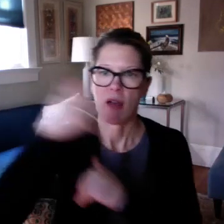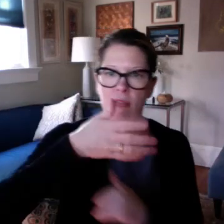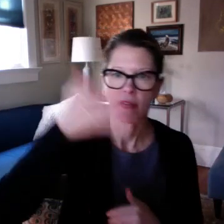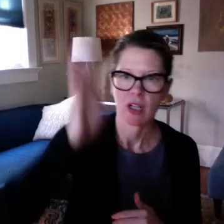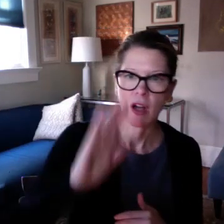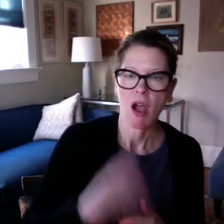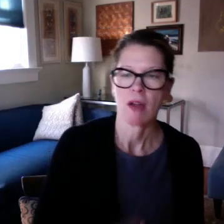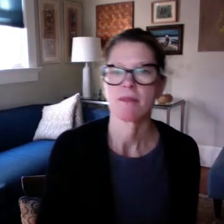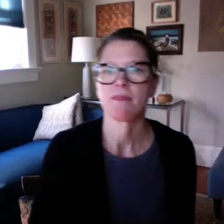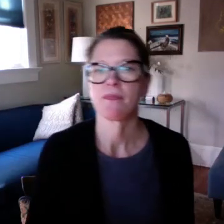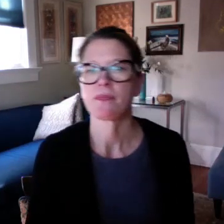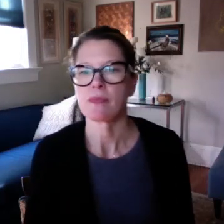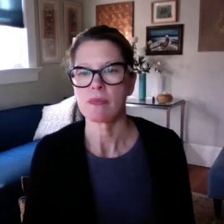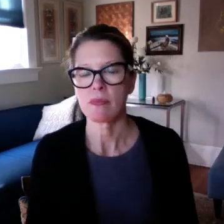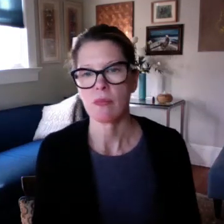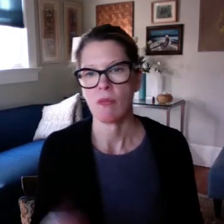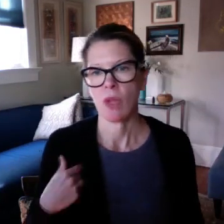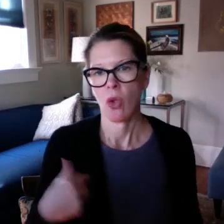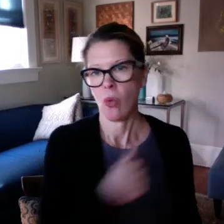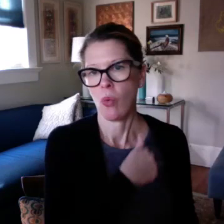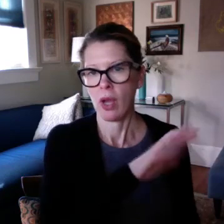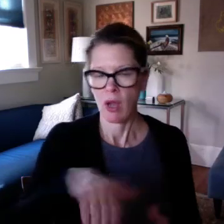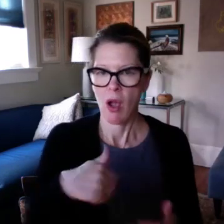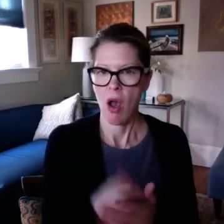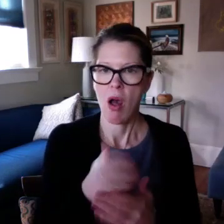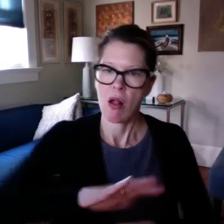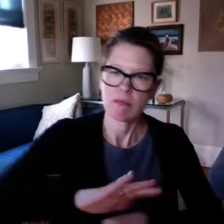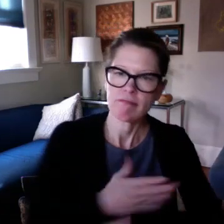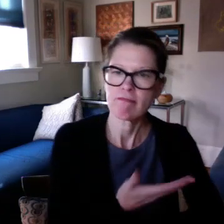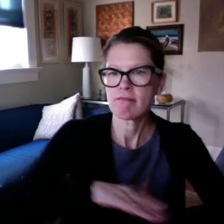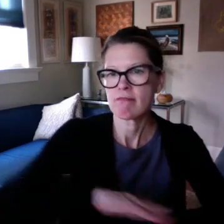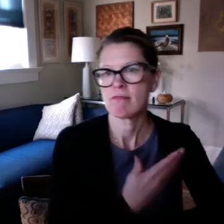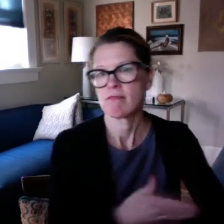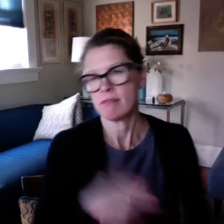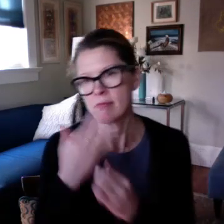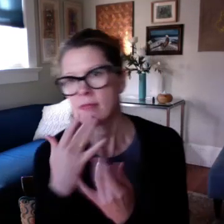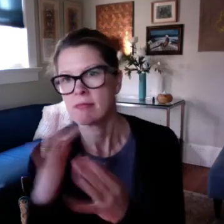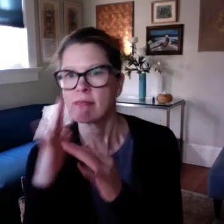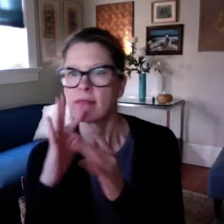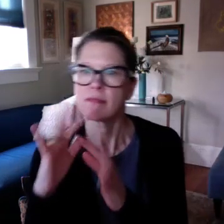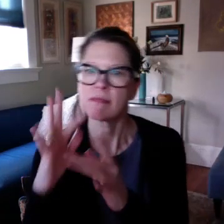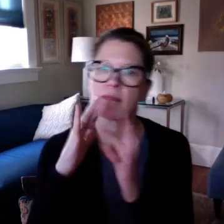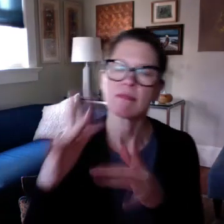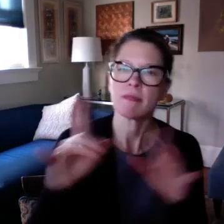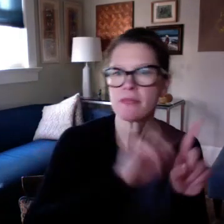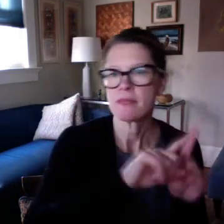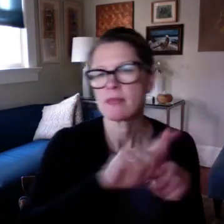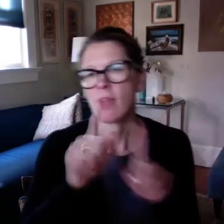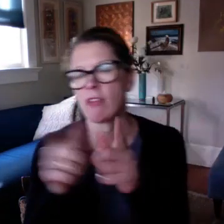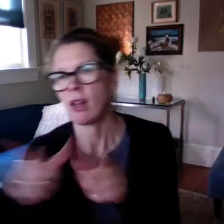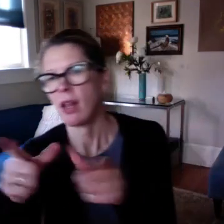Then let our songs abound and every tear